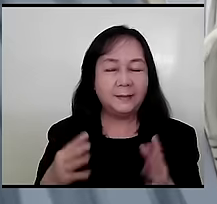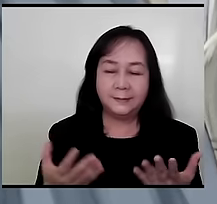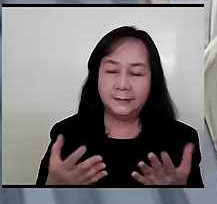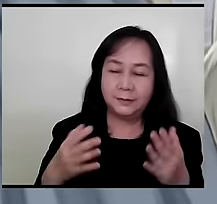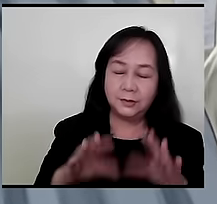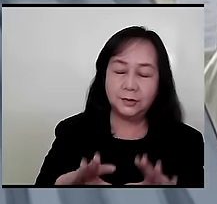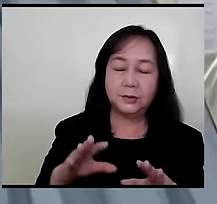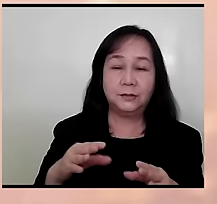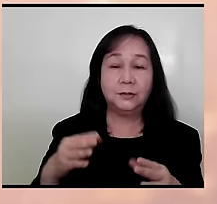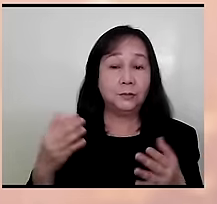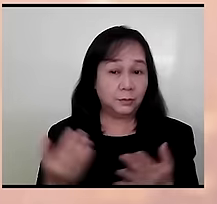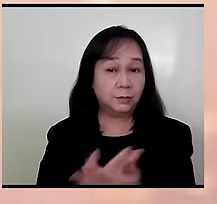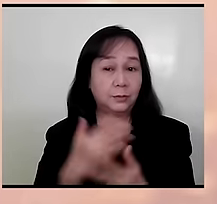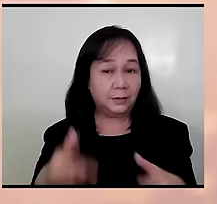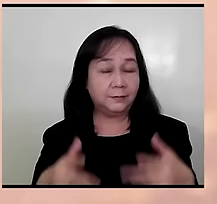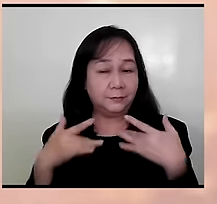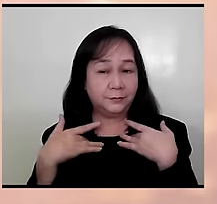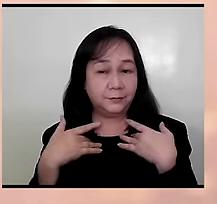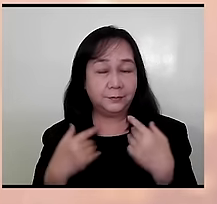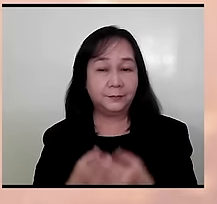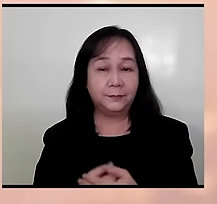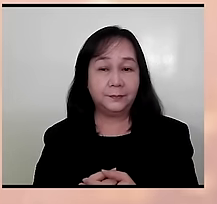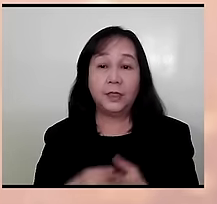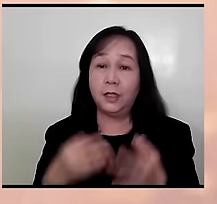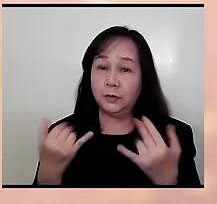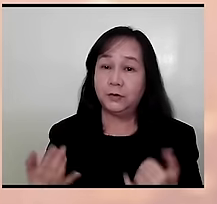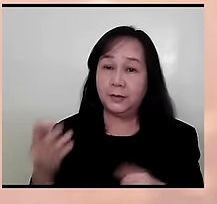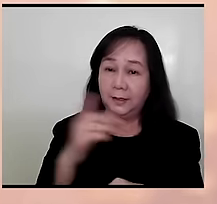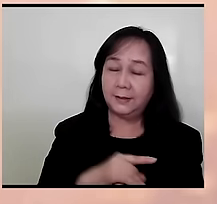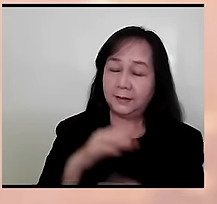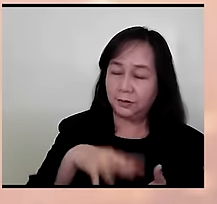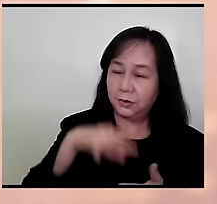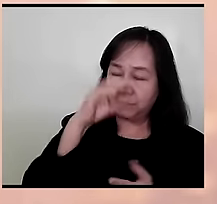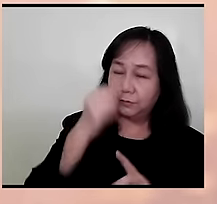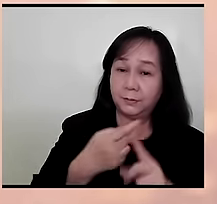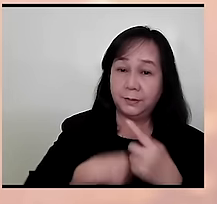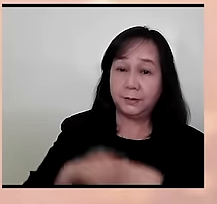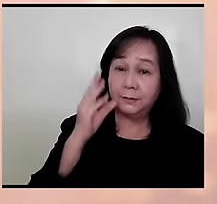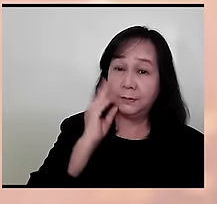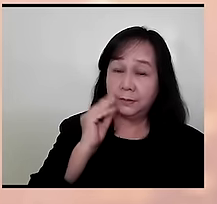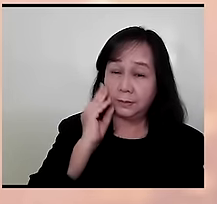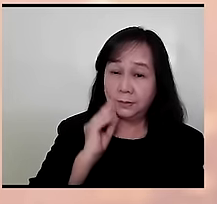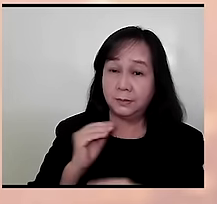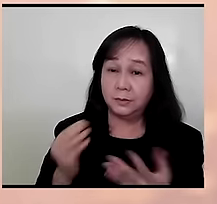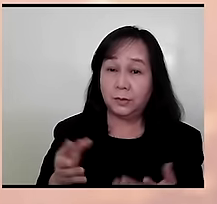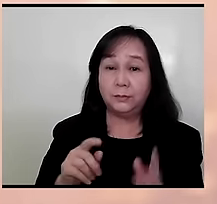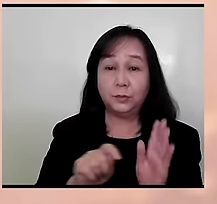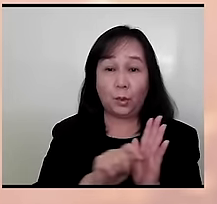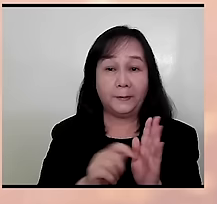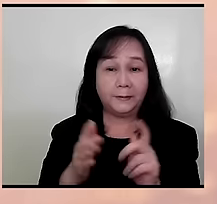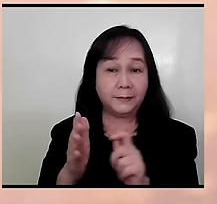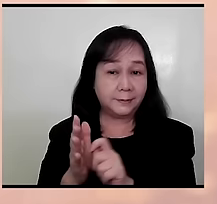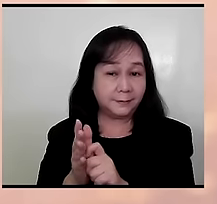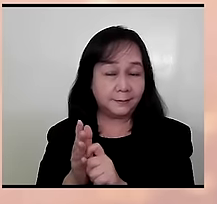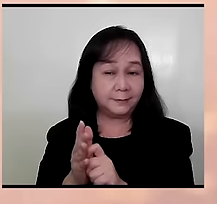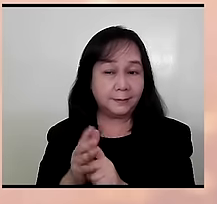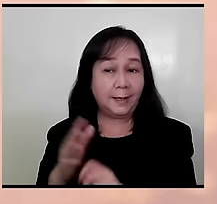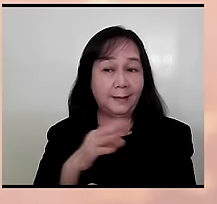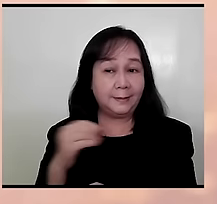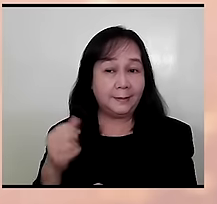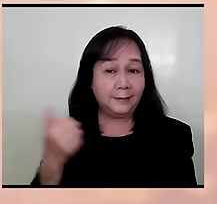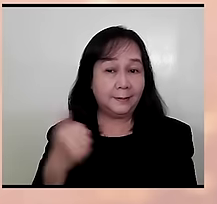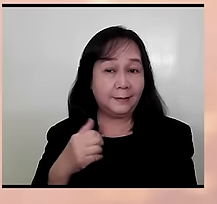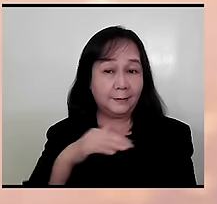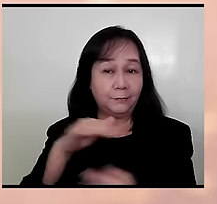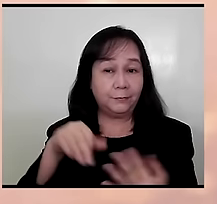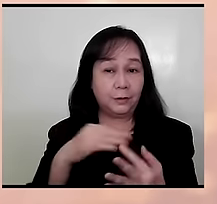life. Today, let us learn from the experience of Thomas. When his fellow disciples shared with